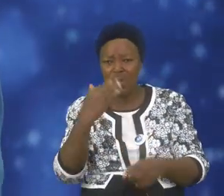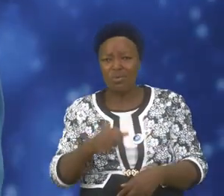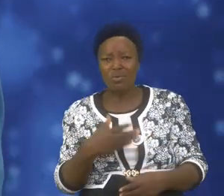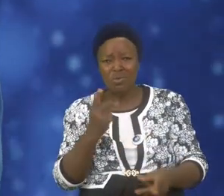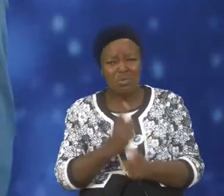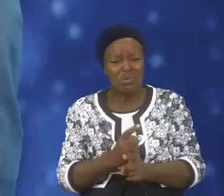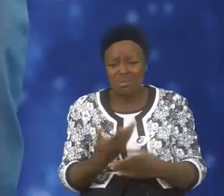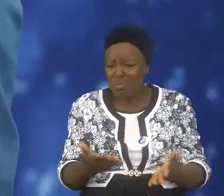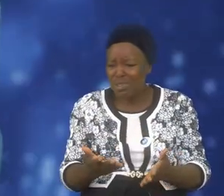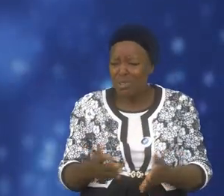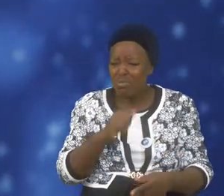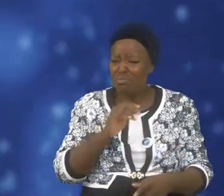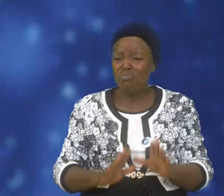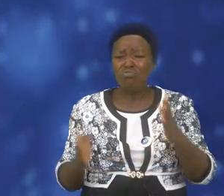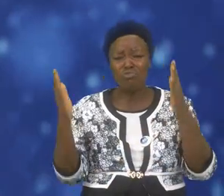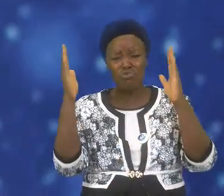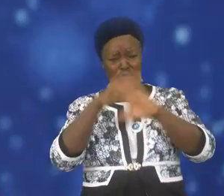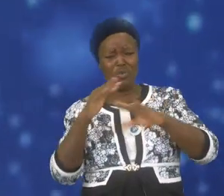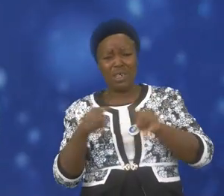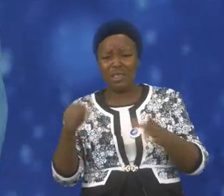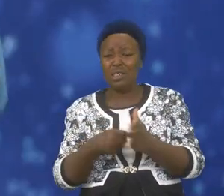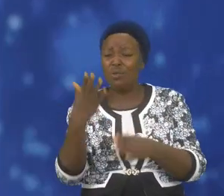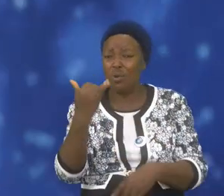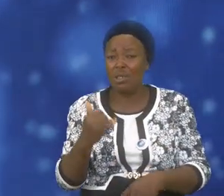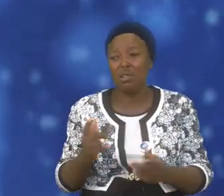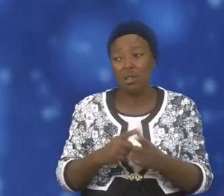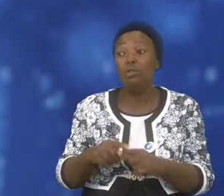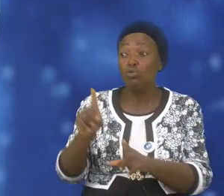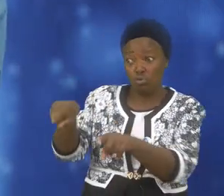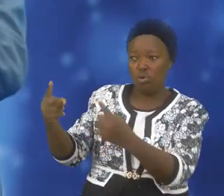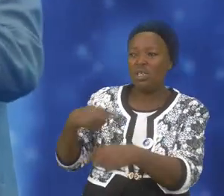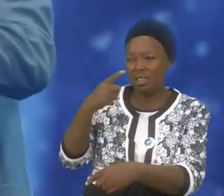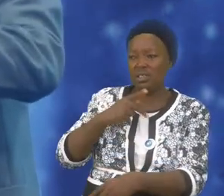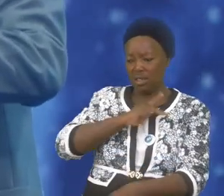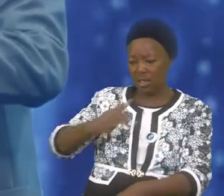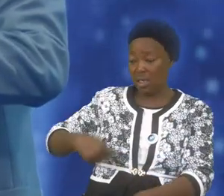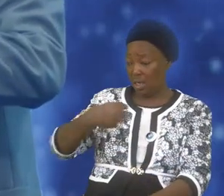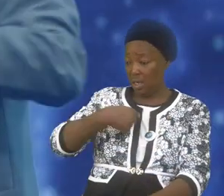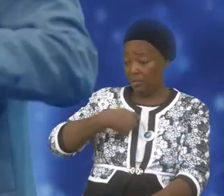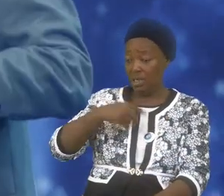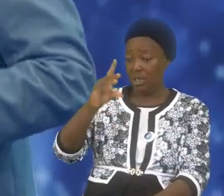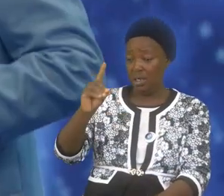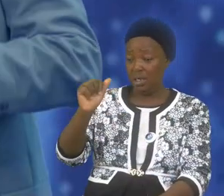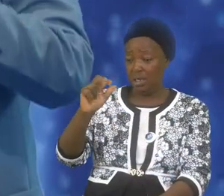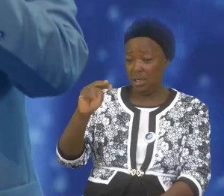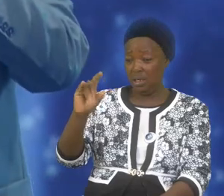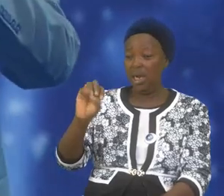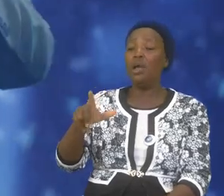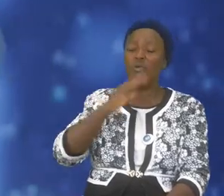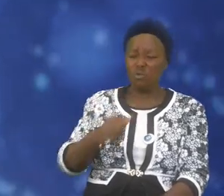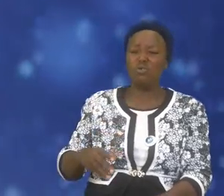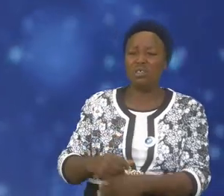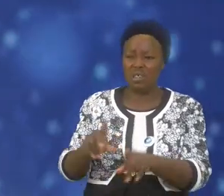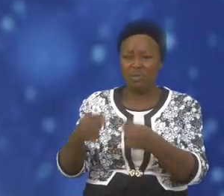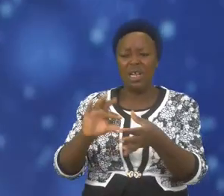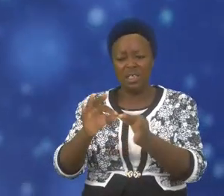dream. What had been lost, what the magicians could not bring out,